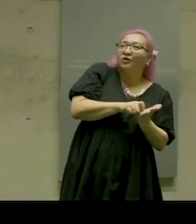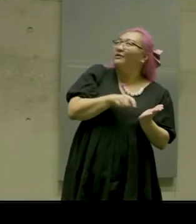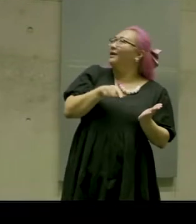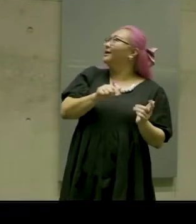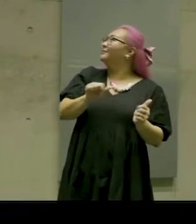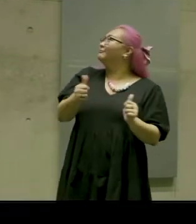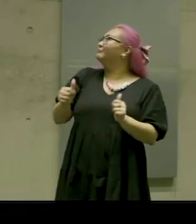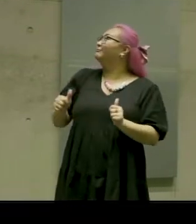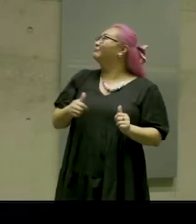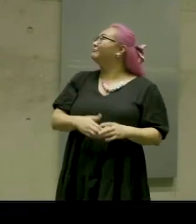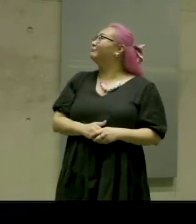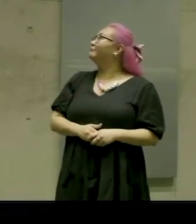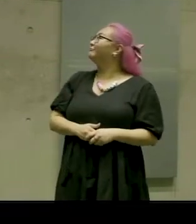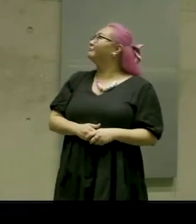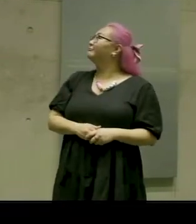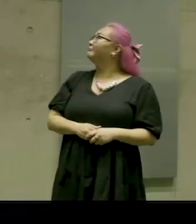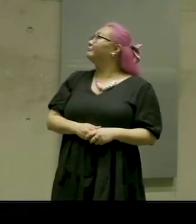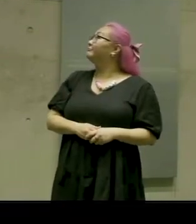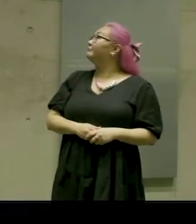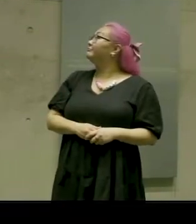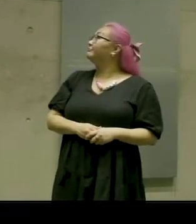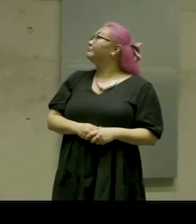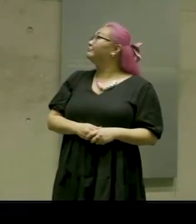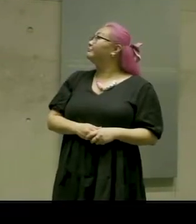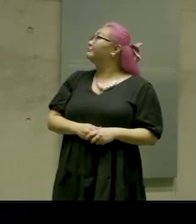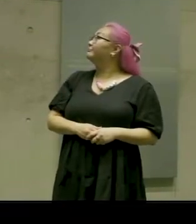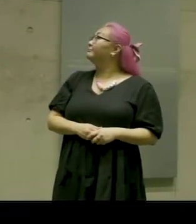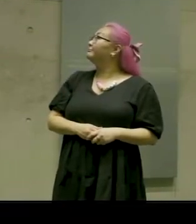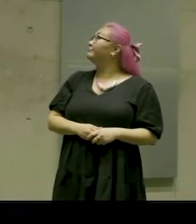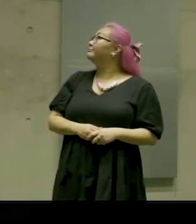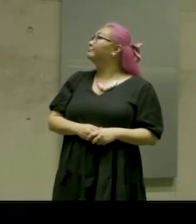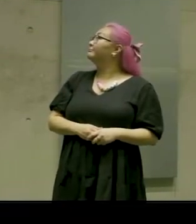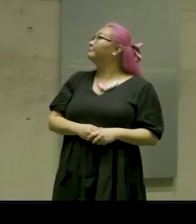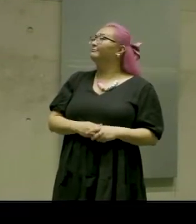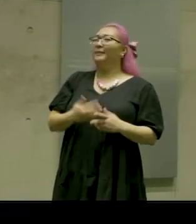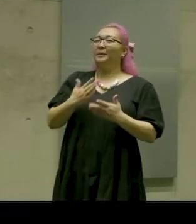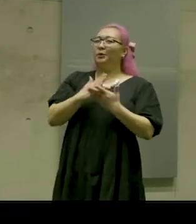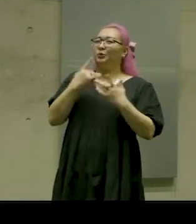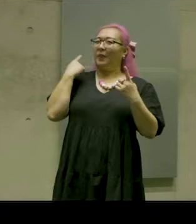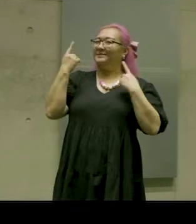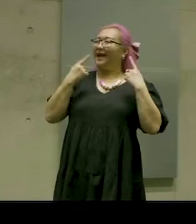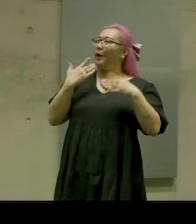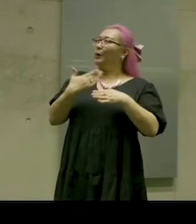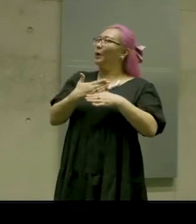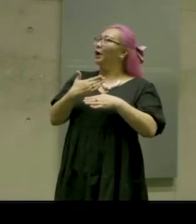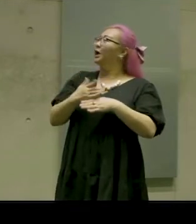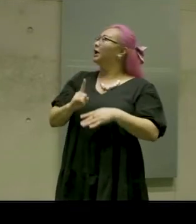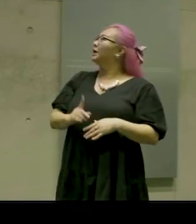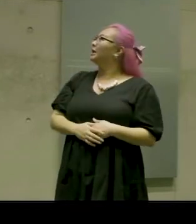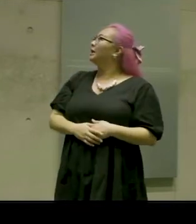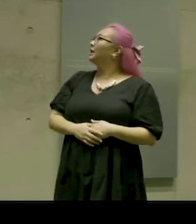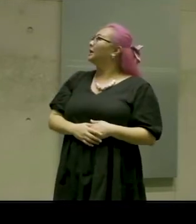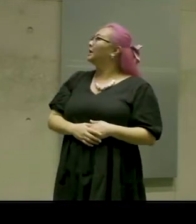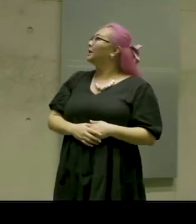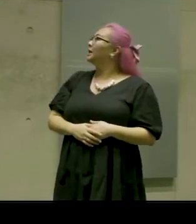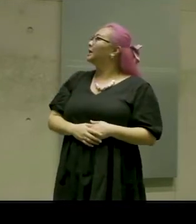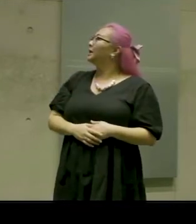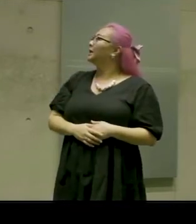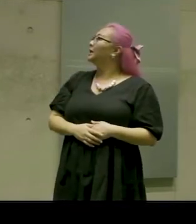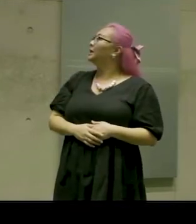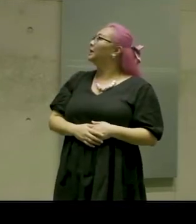game. And here's a video. I'm not sure if the sound will work. I don't think it's